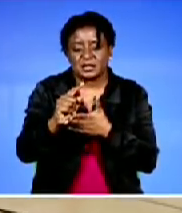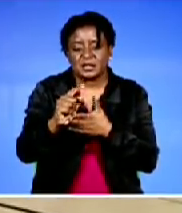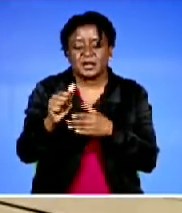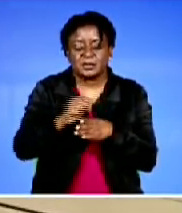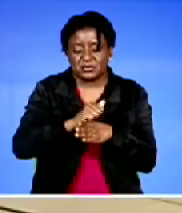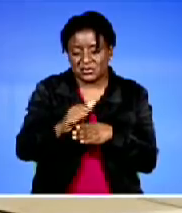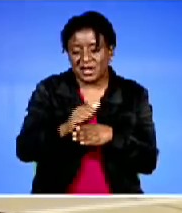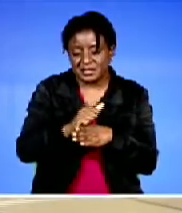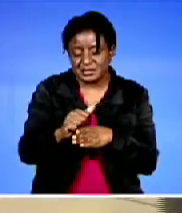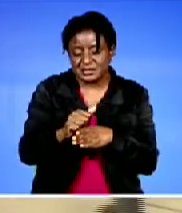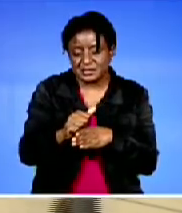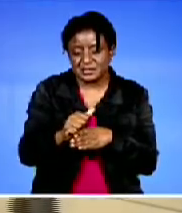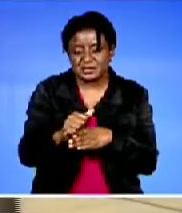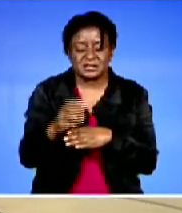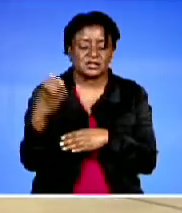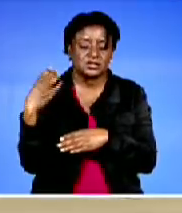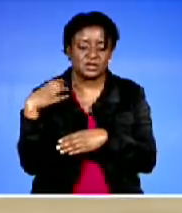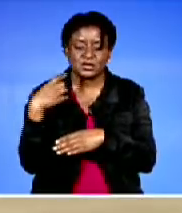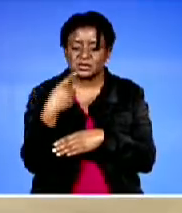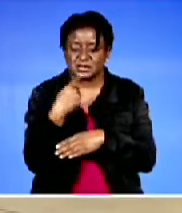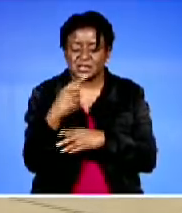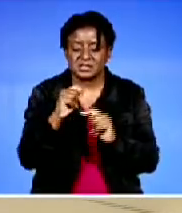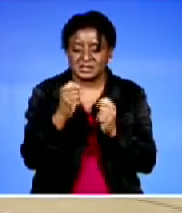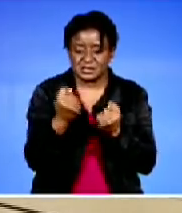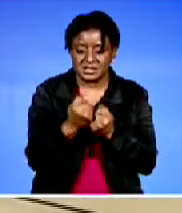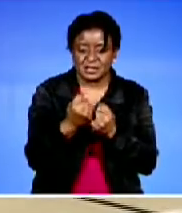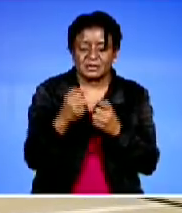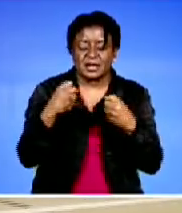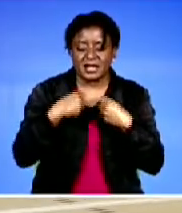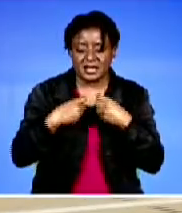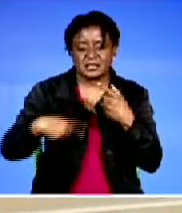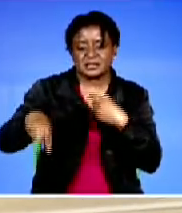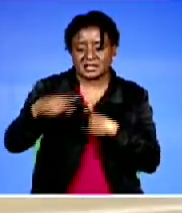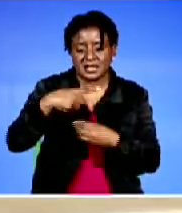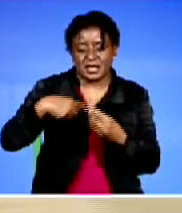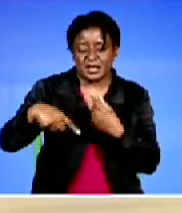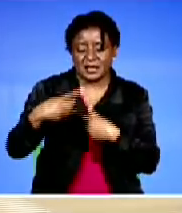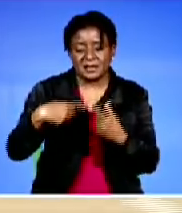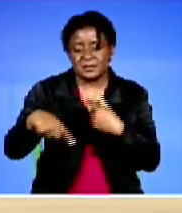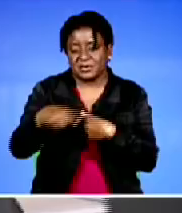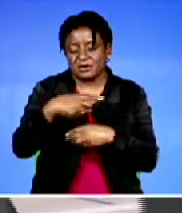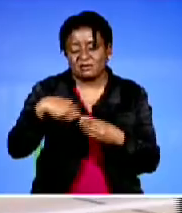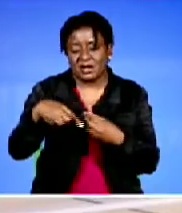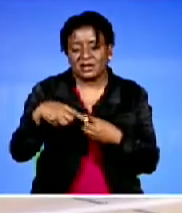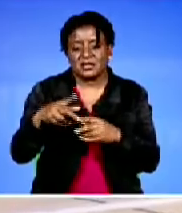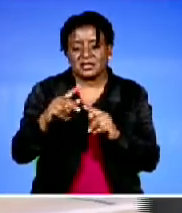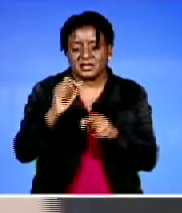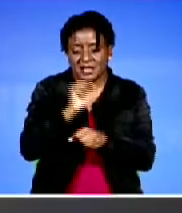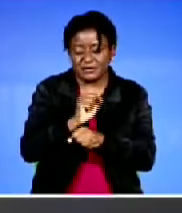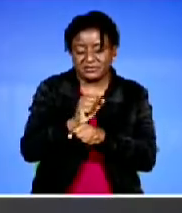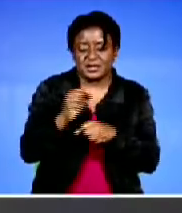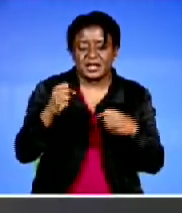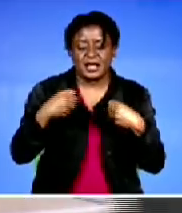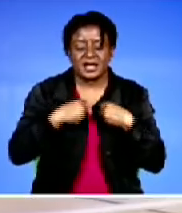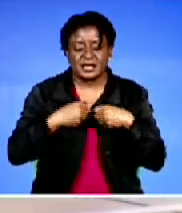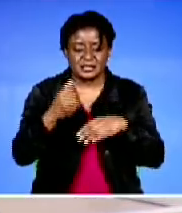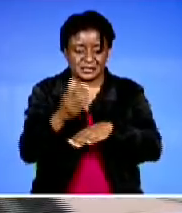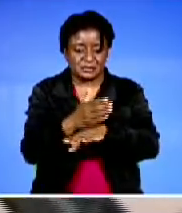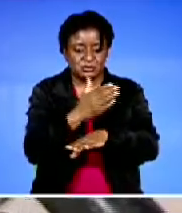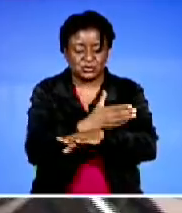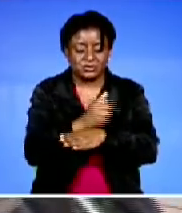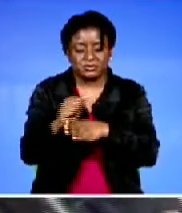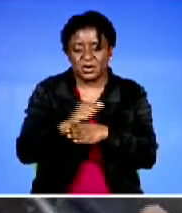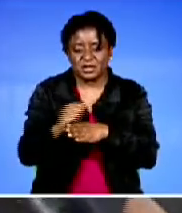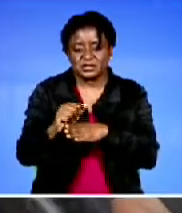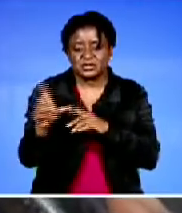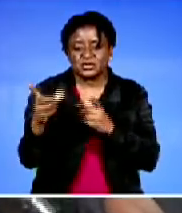are concerned, Coach Davis says the team has come around and the team's effort in practice has vastly improved. Practices are going pretty well. The